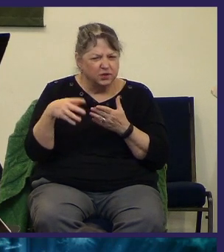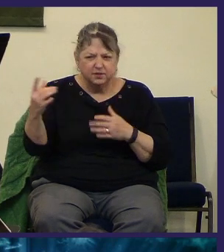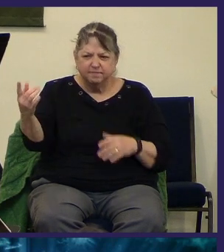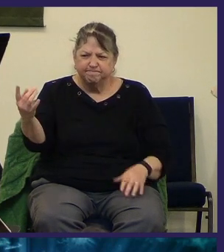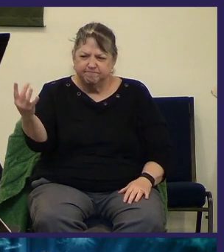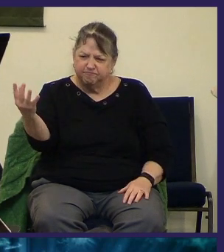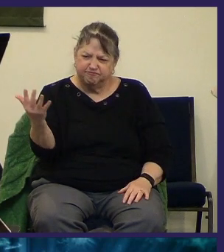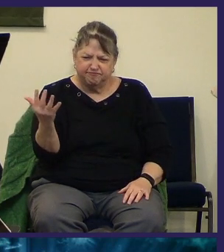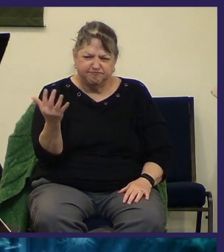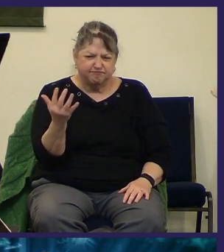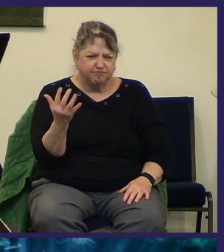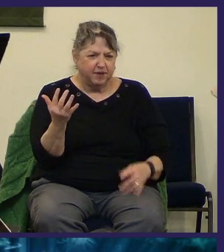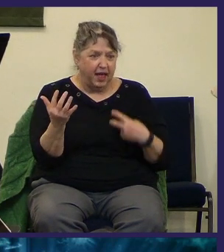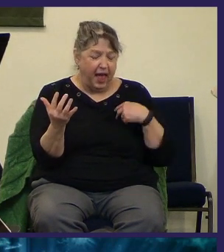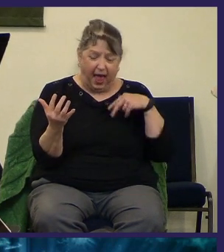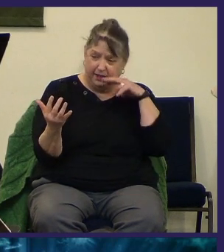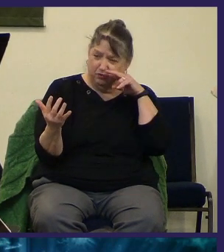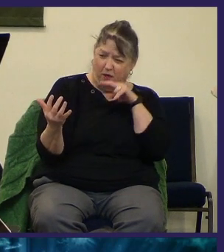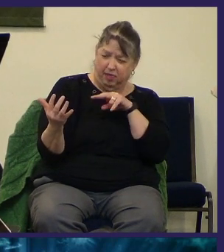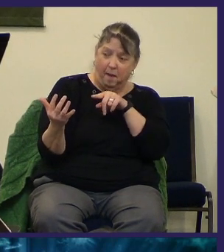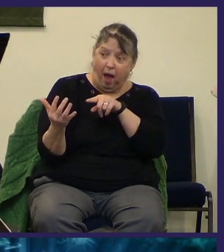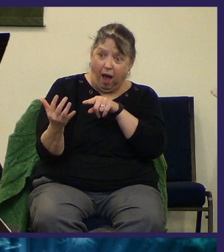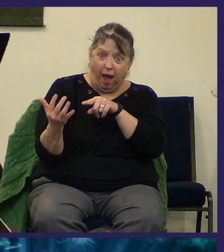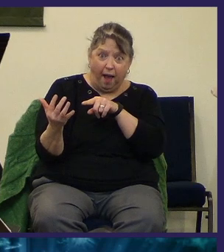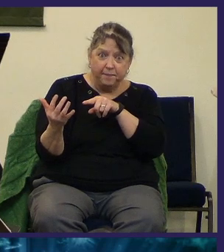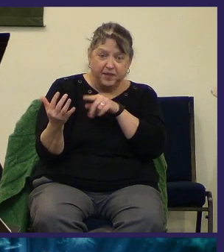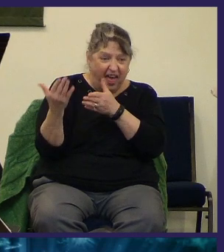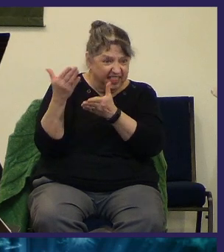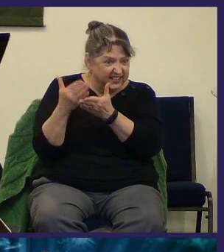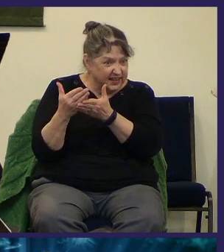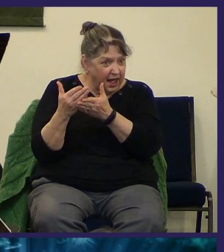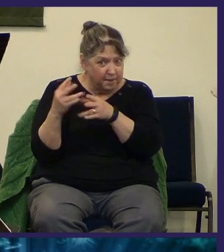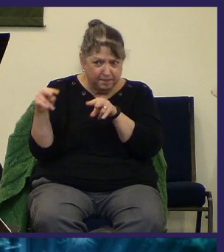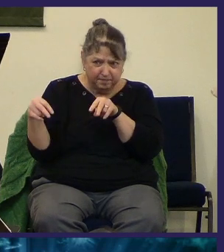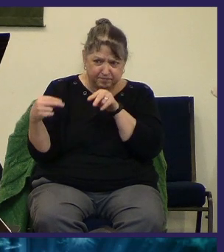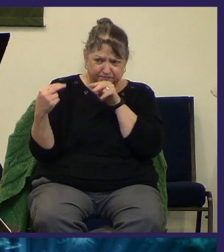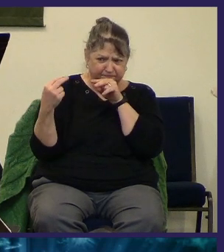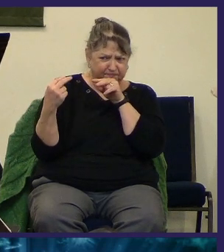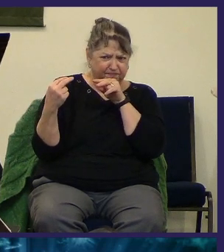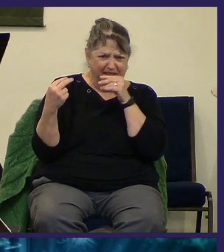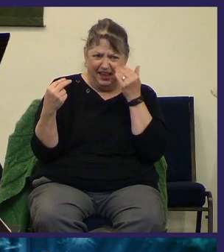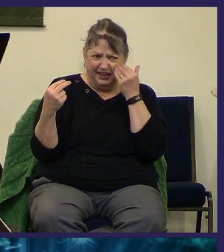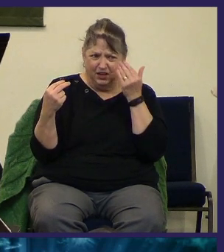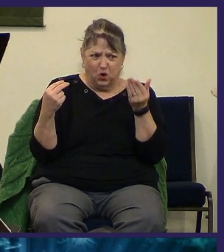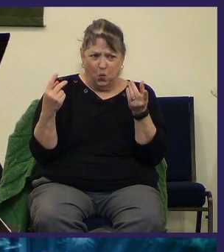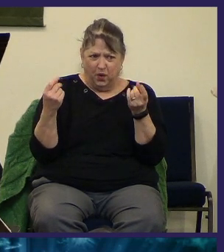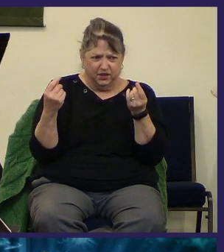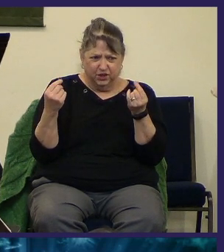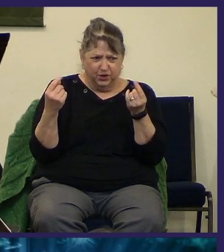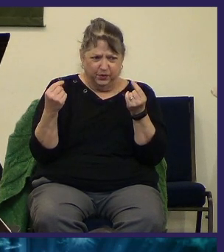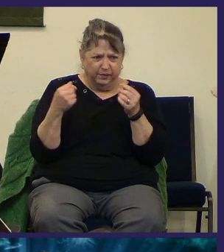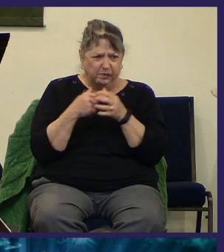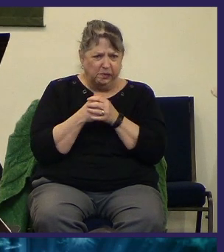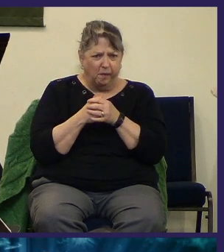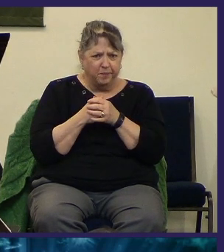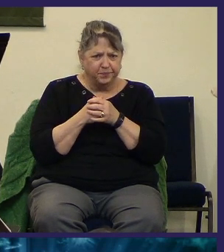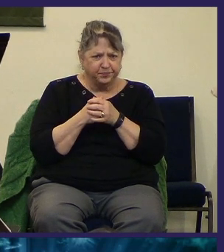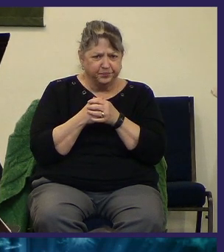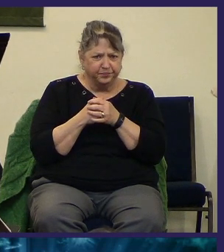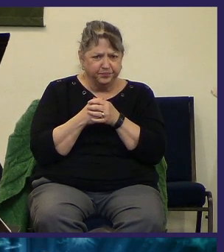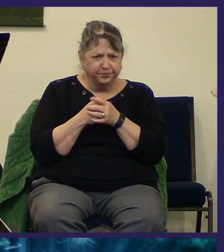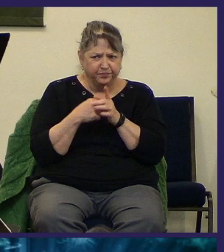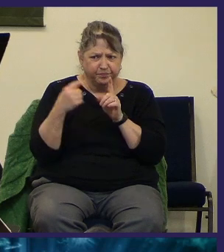them they saw me and they stopped and they didn't know quite what to do well should we go